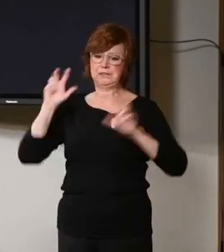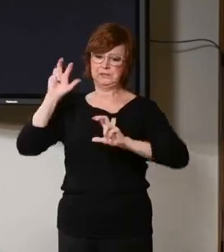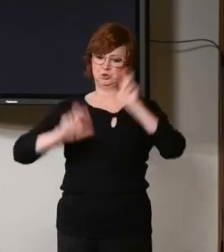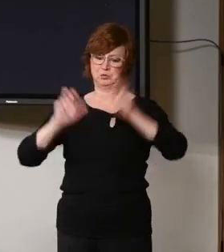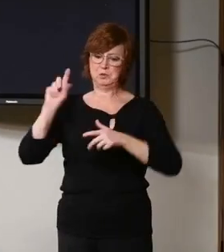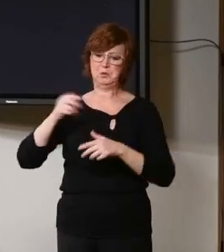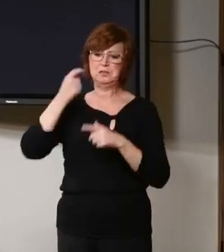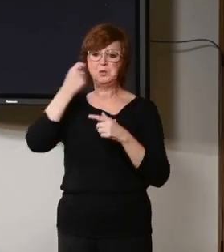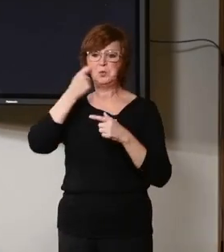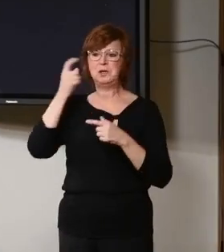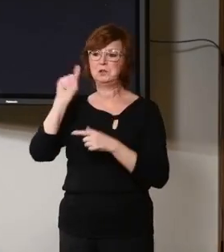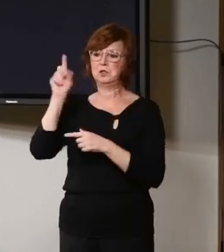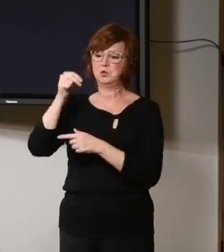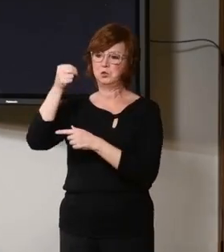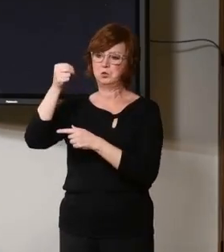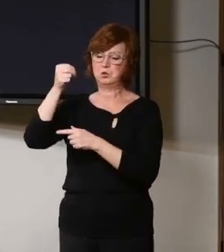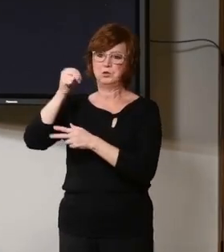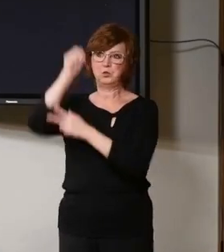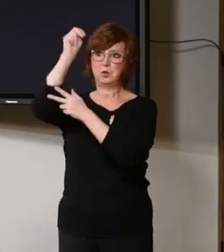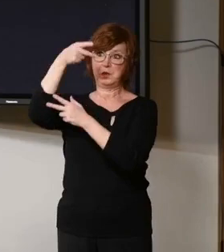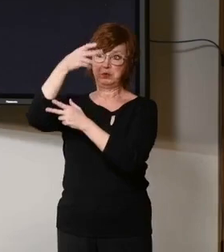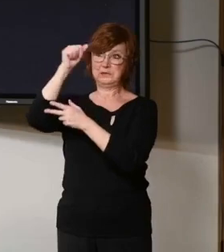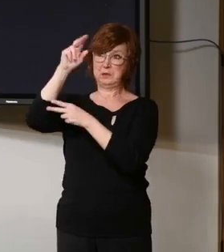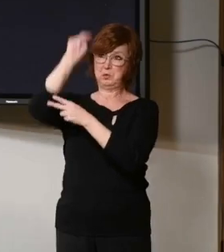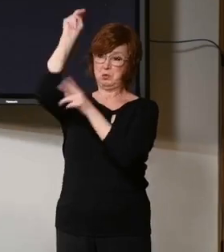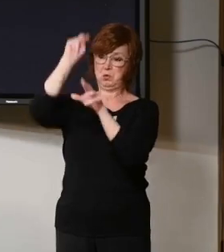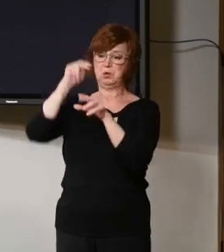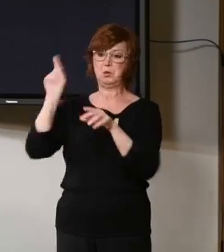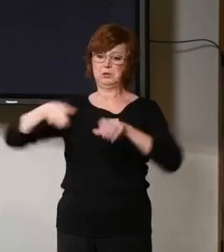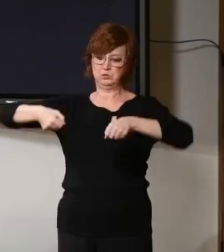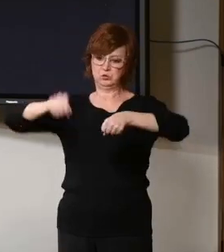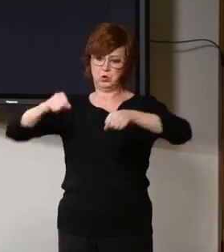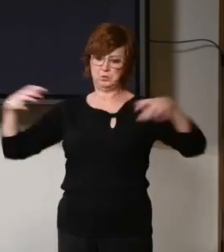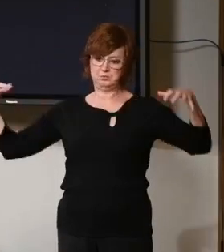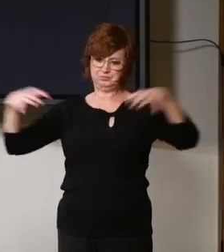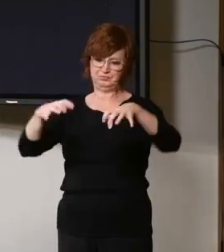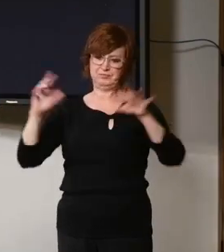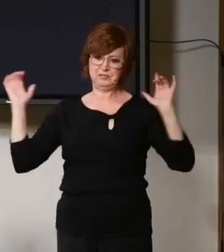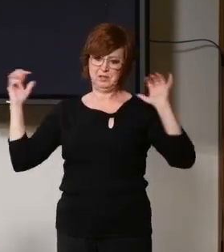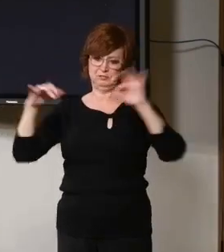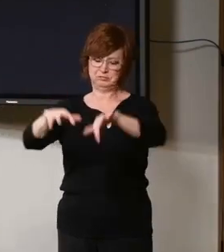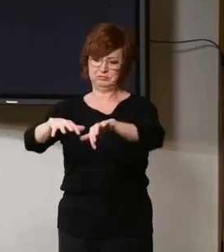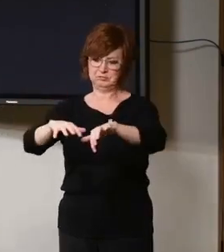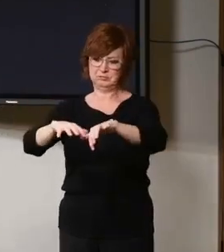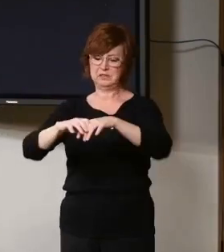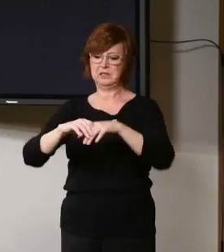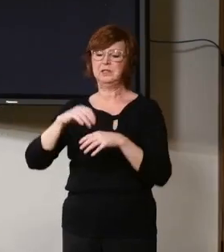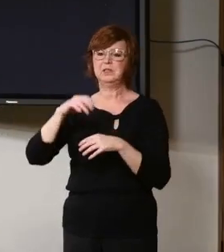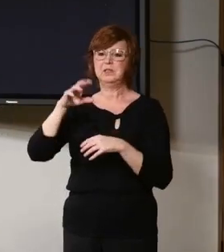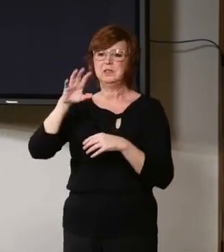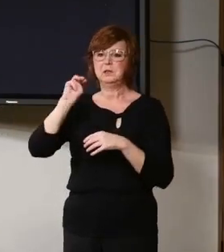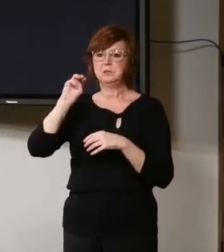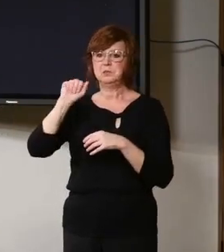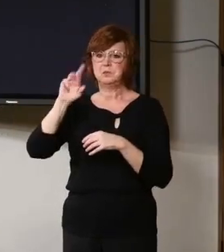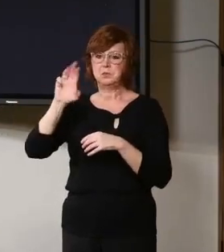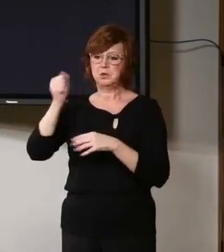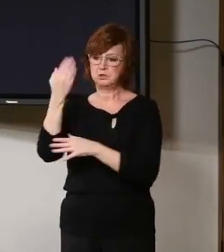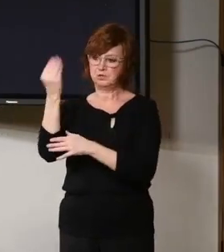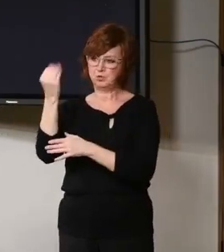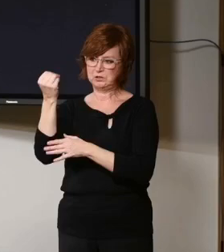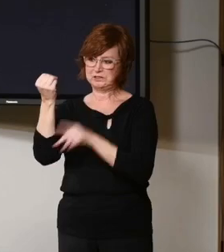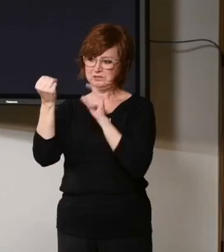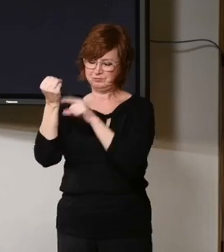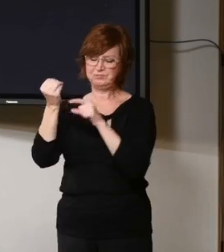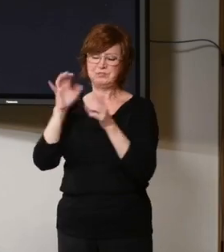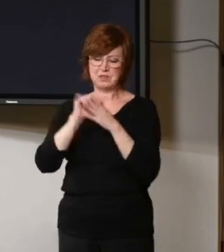of PA on March 14th. And this really substantiates why we have reduced further the limits